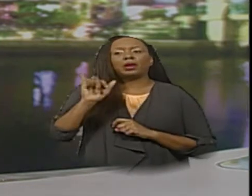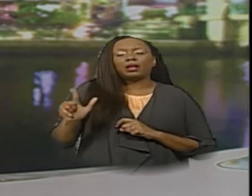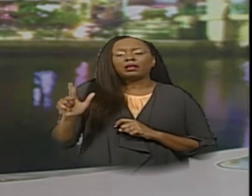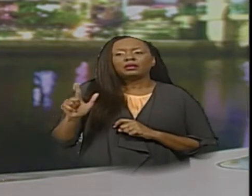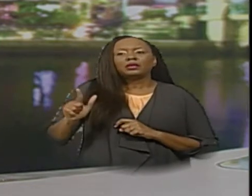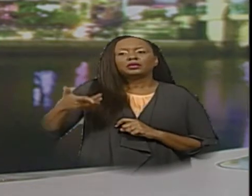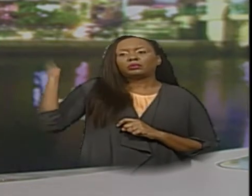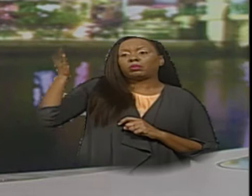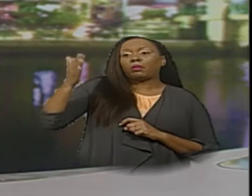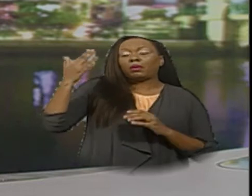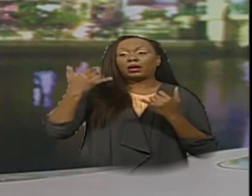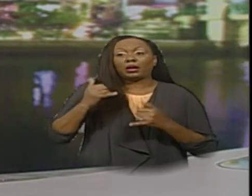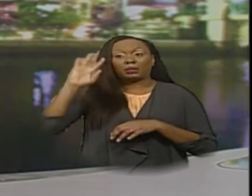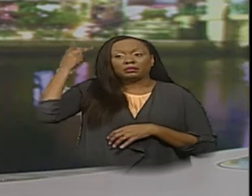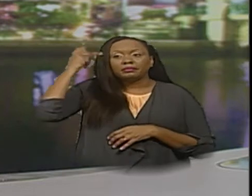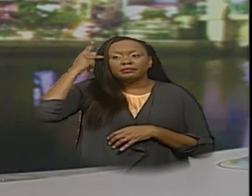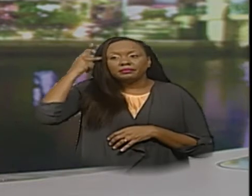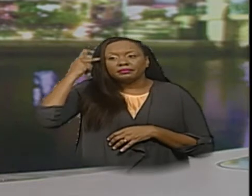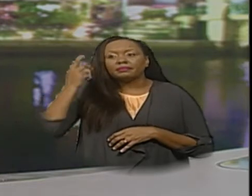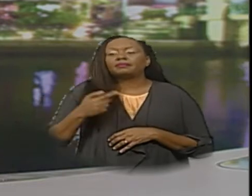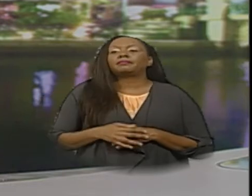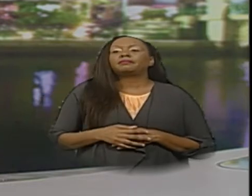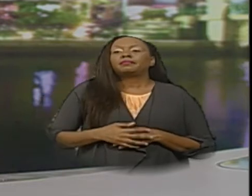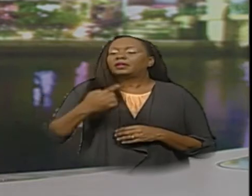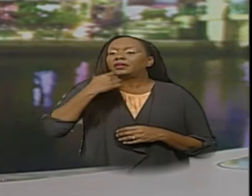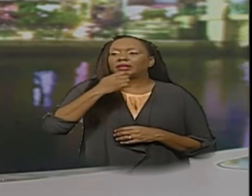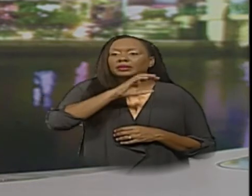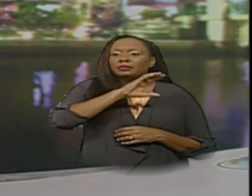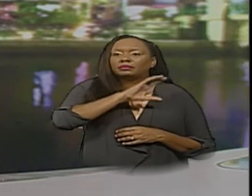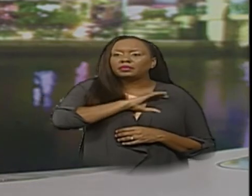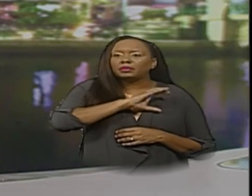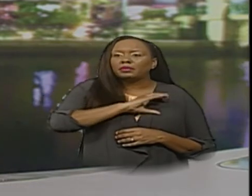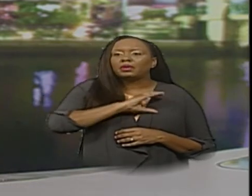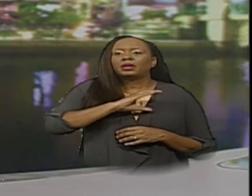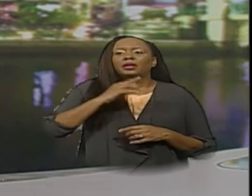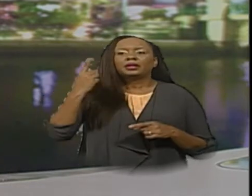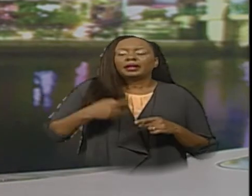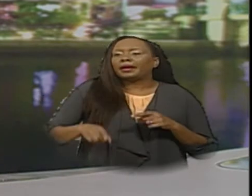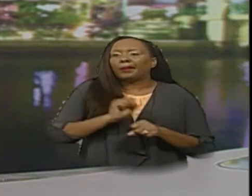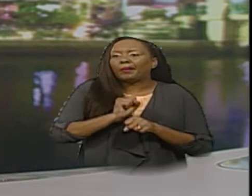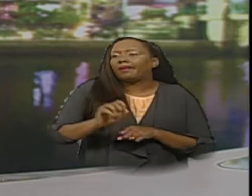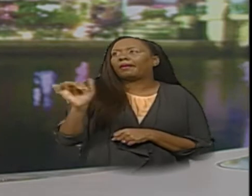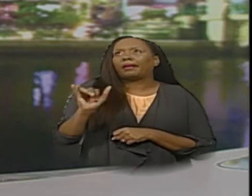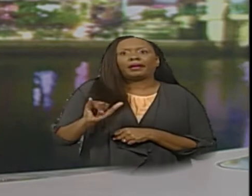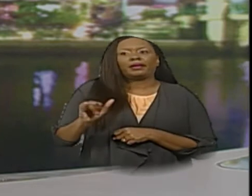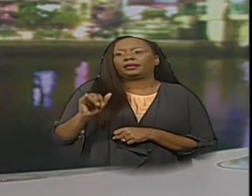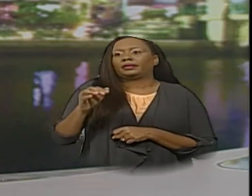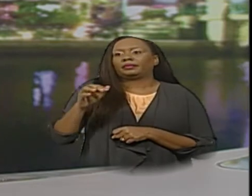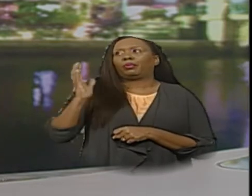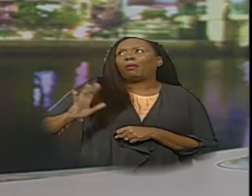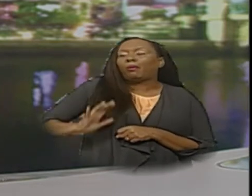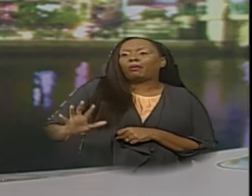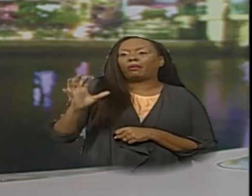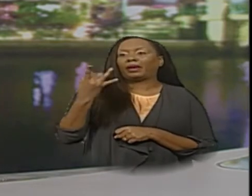Upper House, Dr. Bayasuku said that times have changed and the Royal Barbados Police Force cannot operate the way it did when it was formed